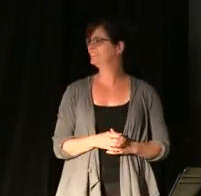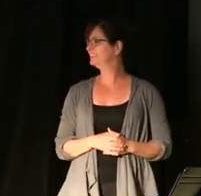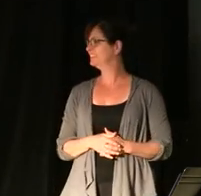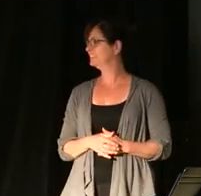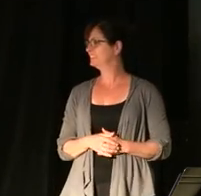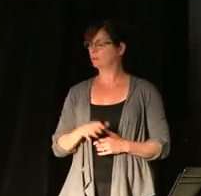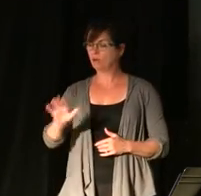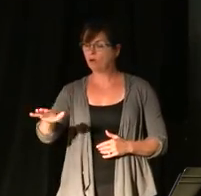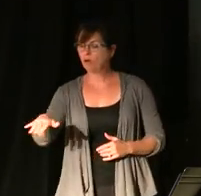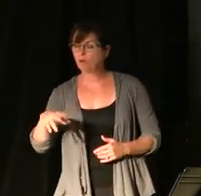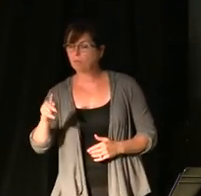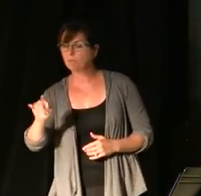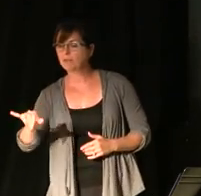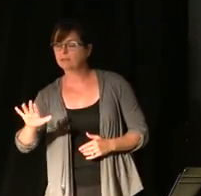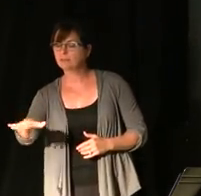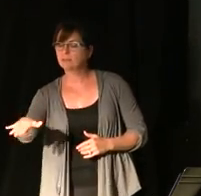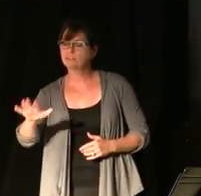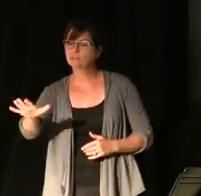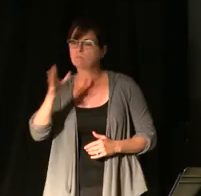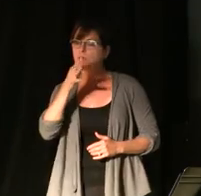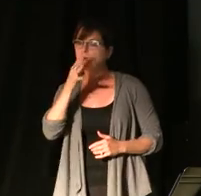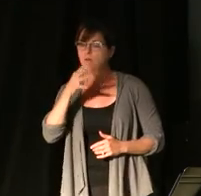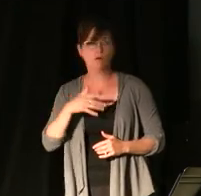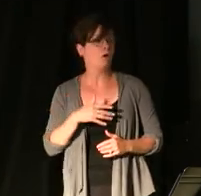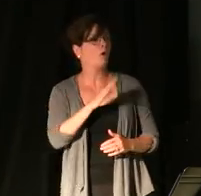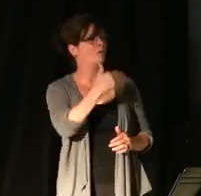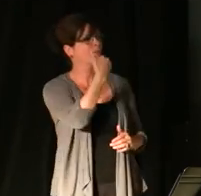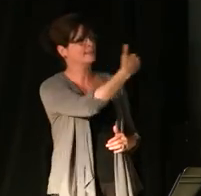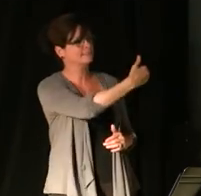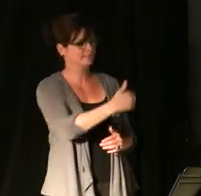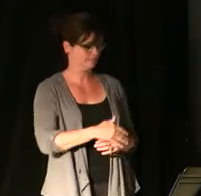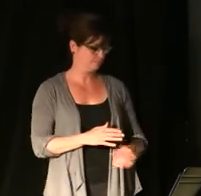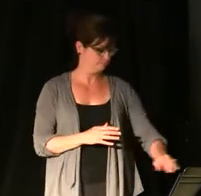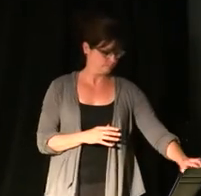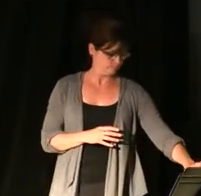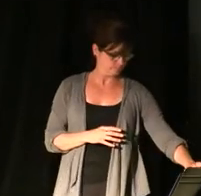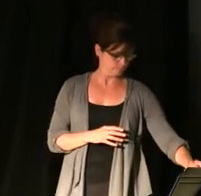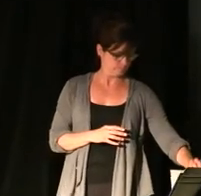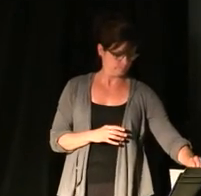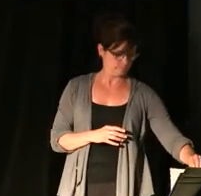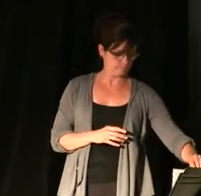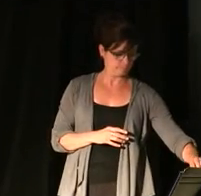Yeah. Okay. Hey, Penny, it's your mom. Oh, thanks.